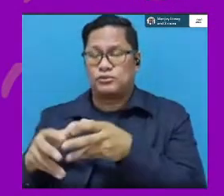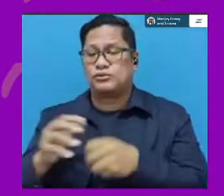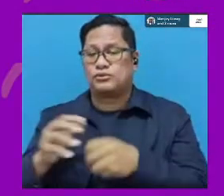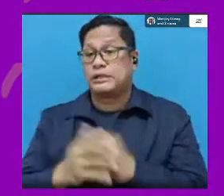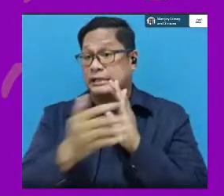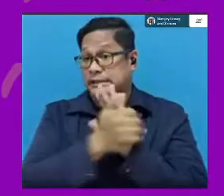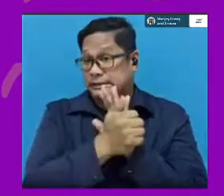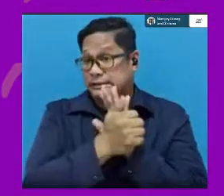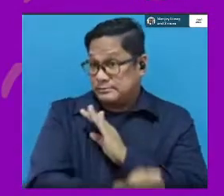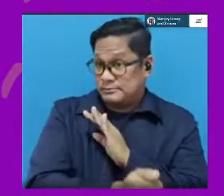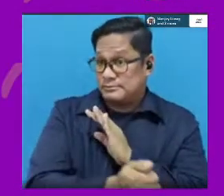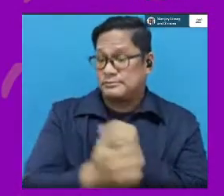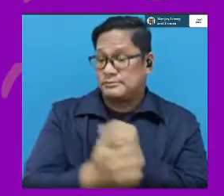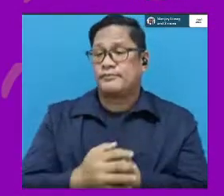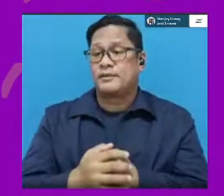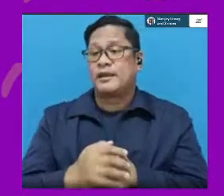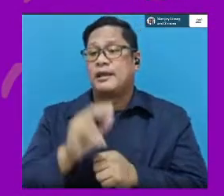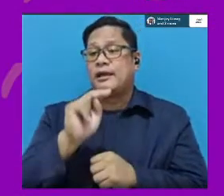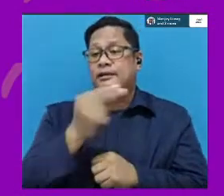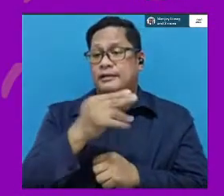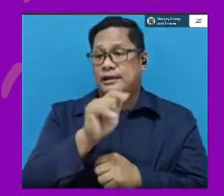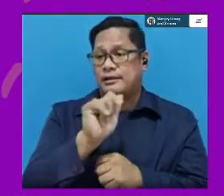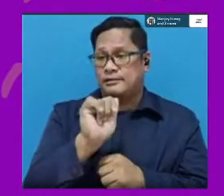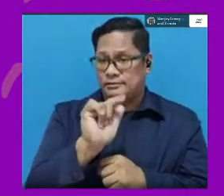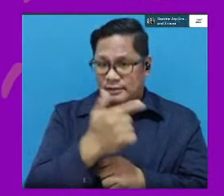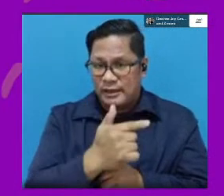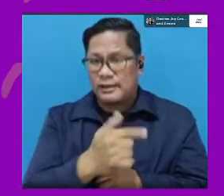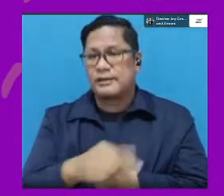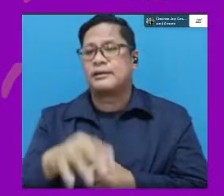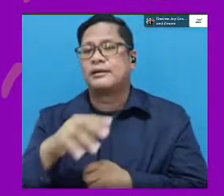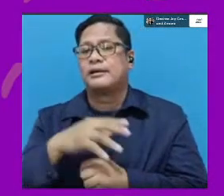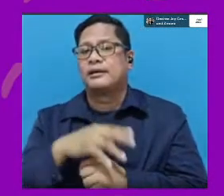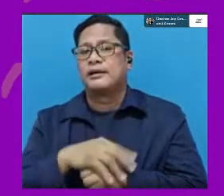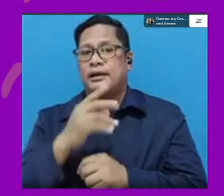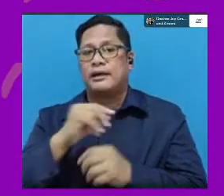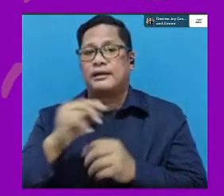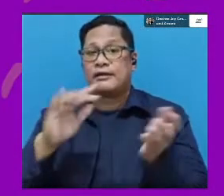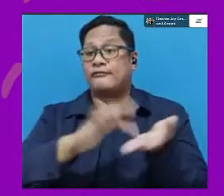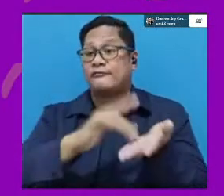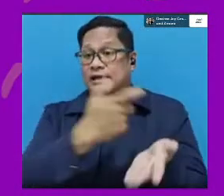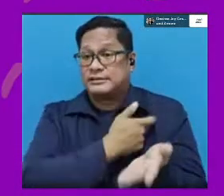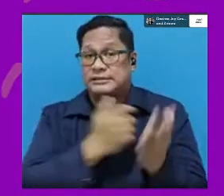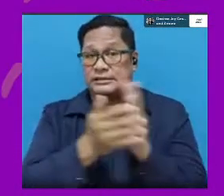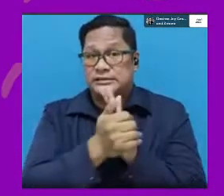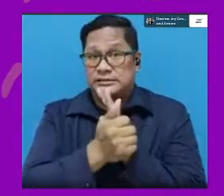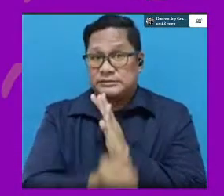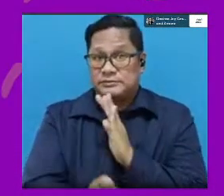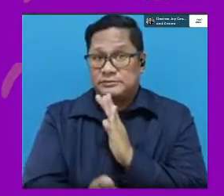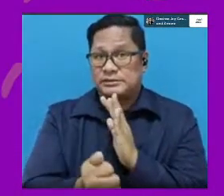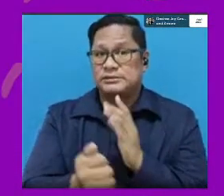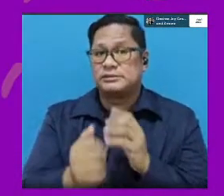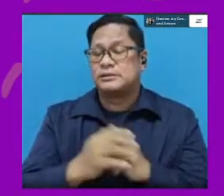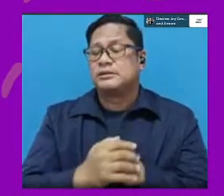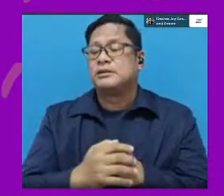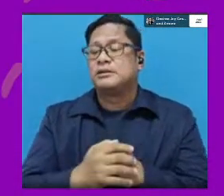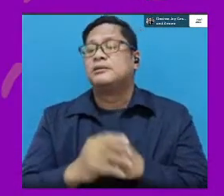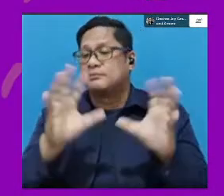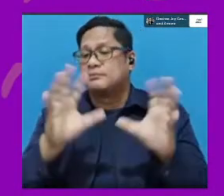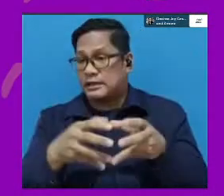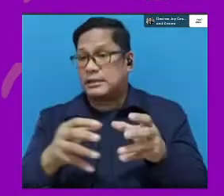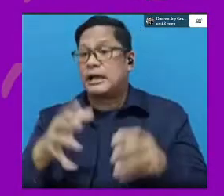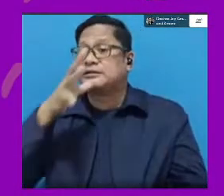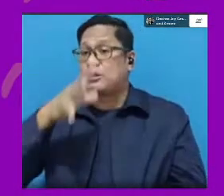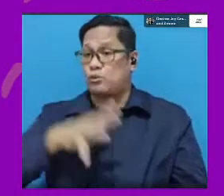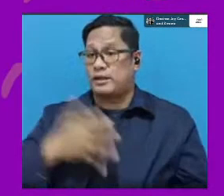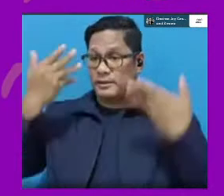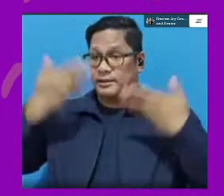experts, the NITAG, the TAG, the Vaccine Expert Panel, and the HTAC. As a woman, I'm proud to